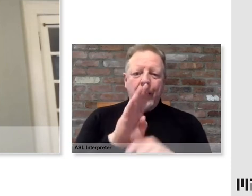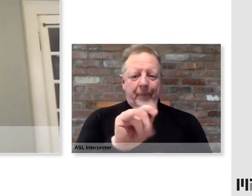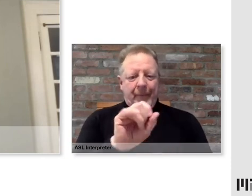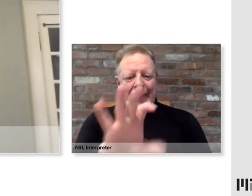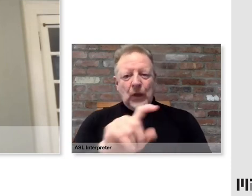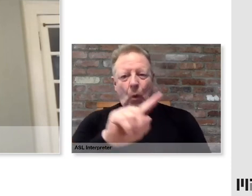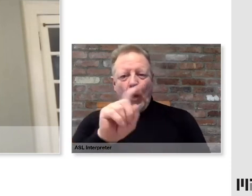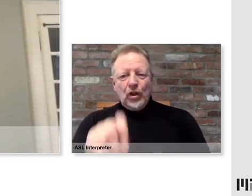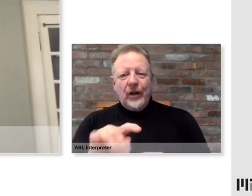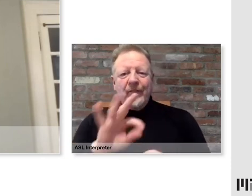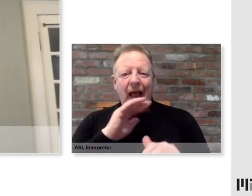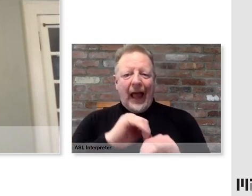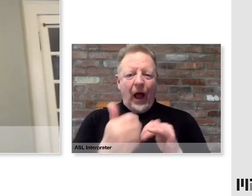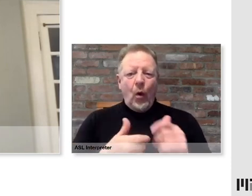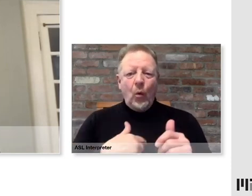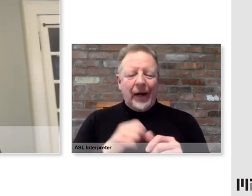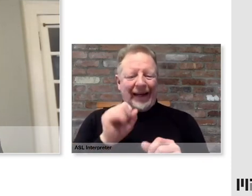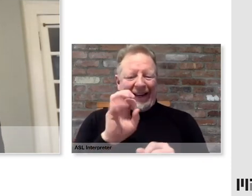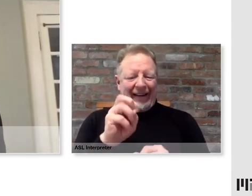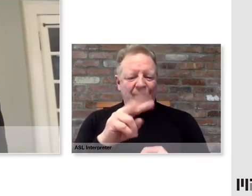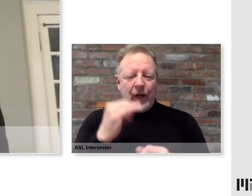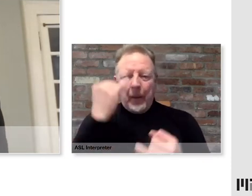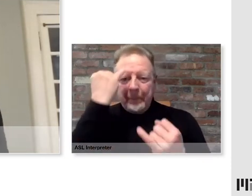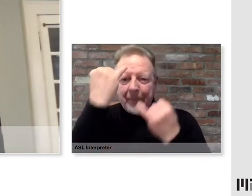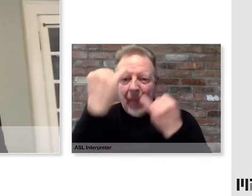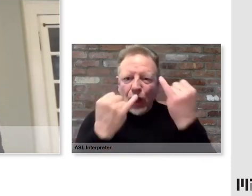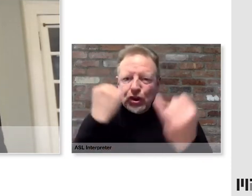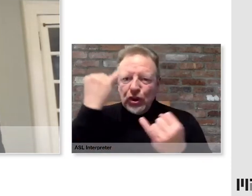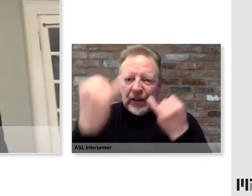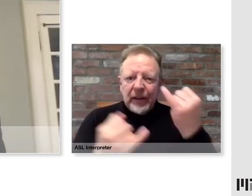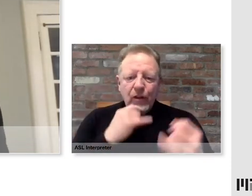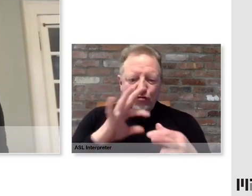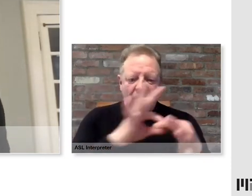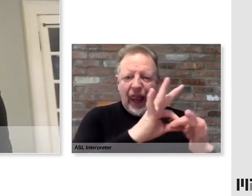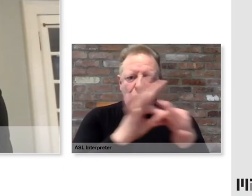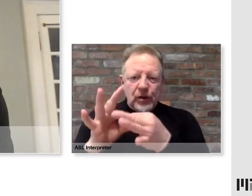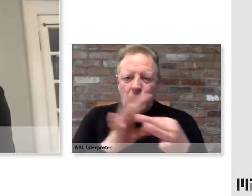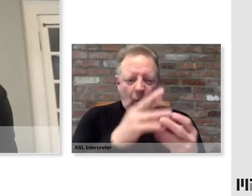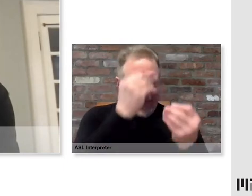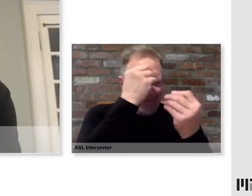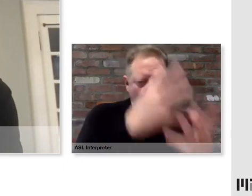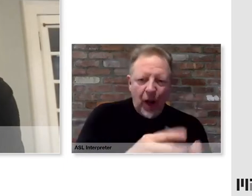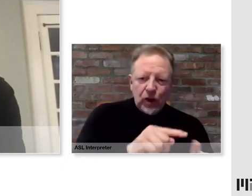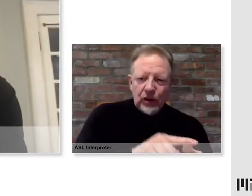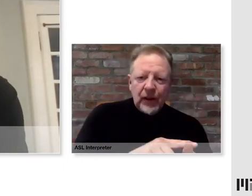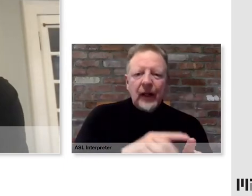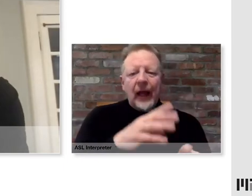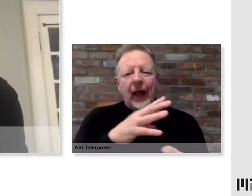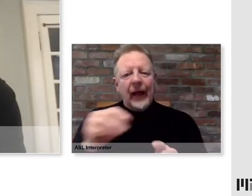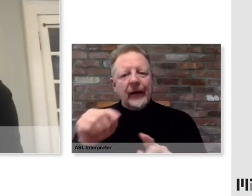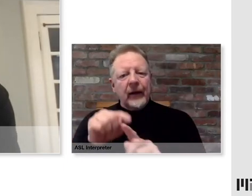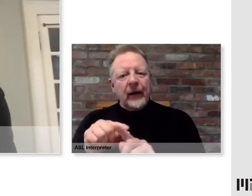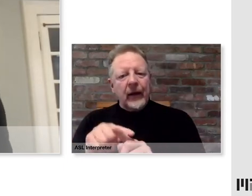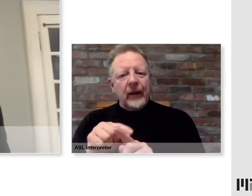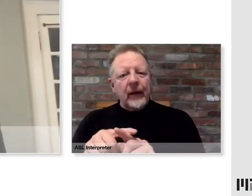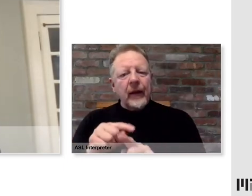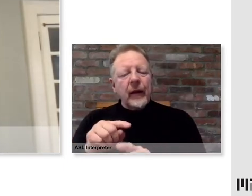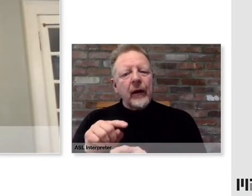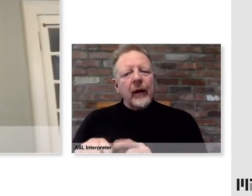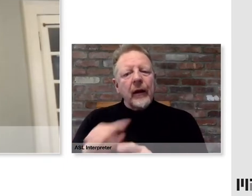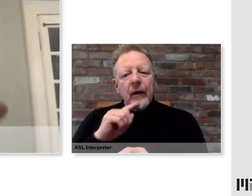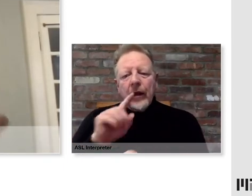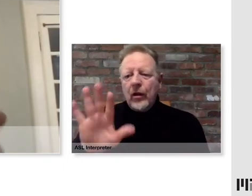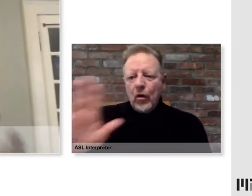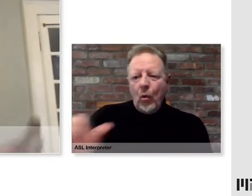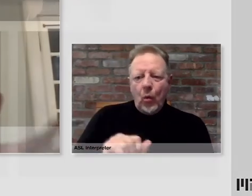of how we're even imagining the relationship between the information in the visual sense in your work, Rosa, how